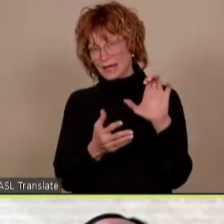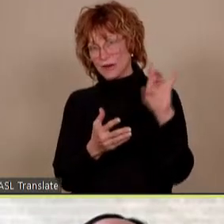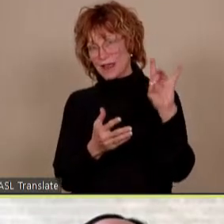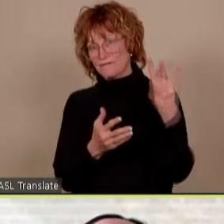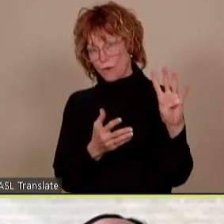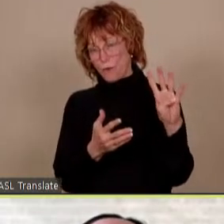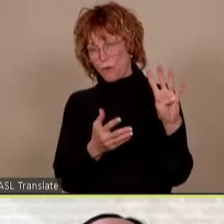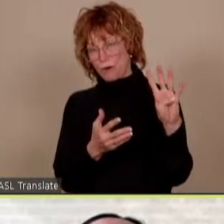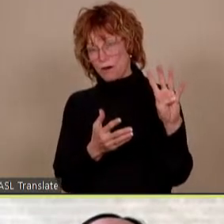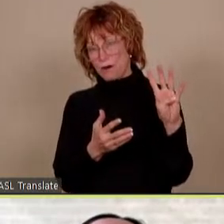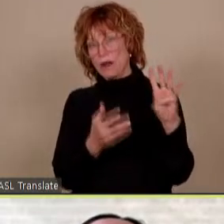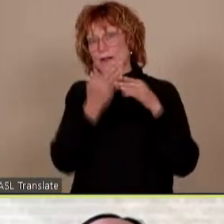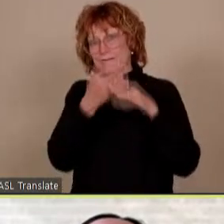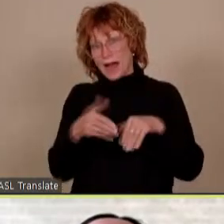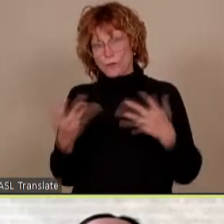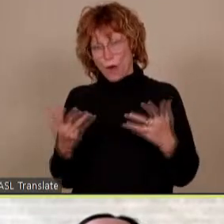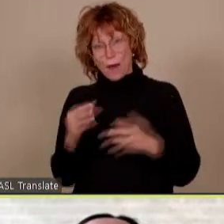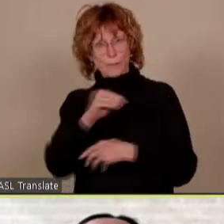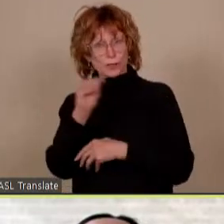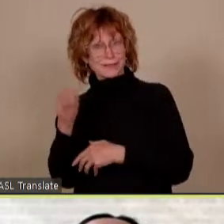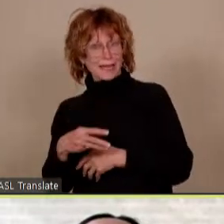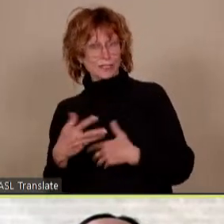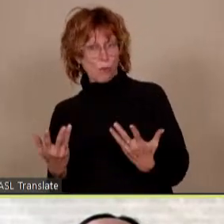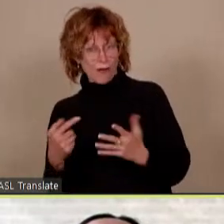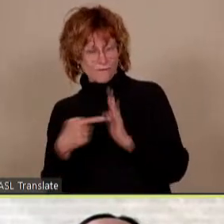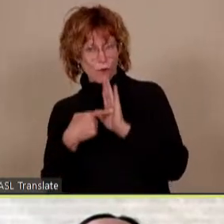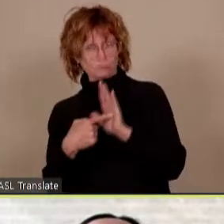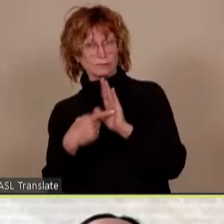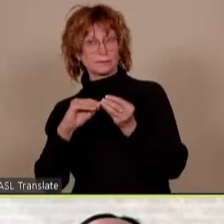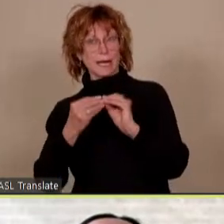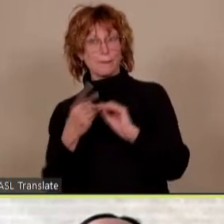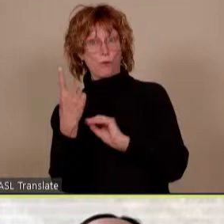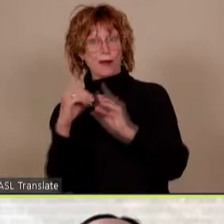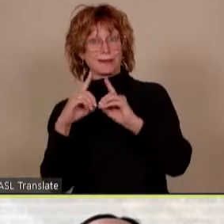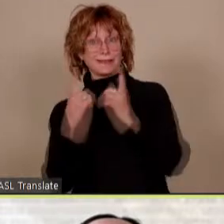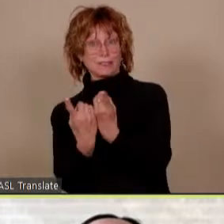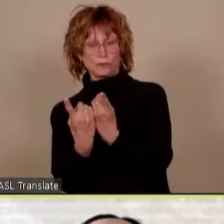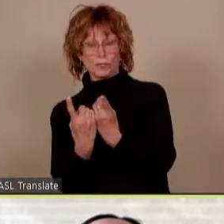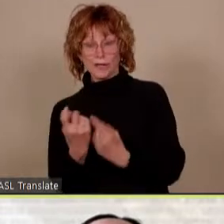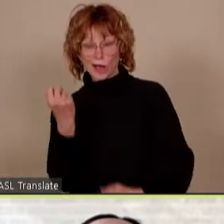15,984. You'll see that the percentage deviation for District 1 is at